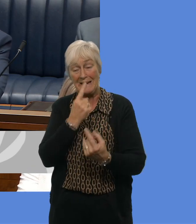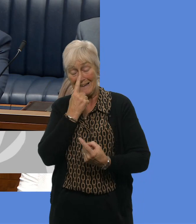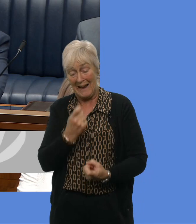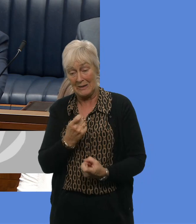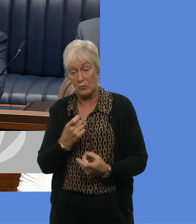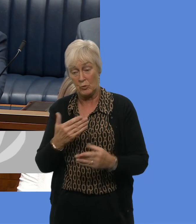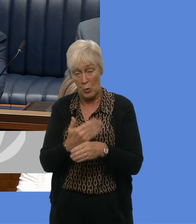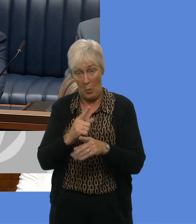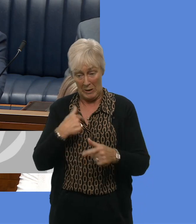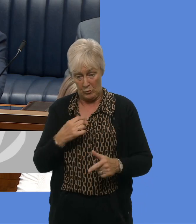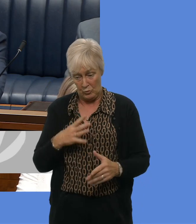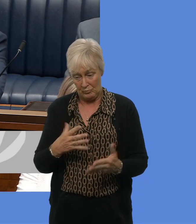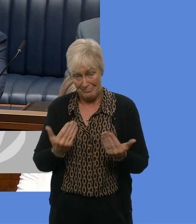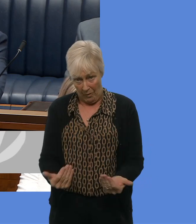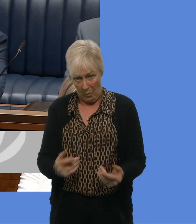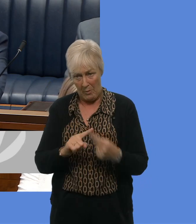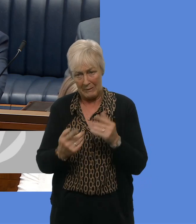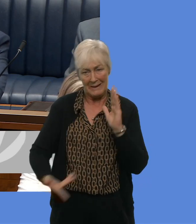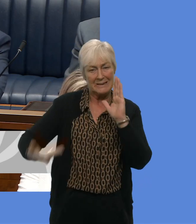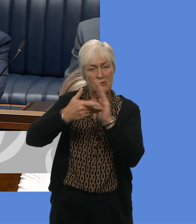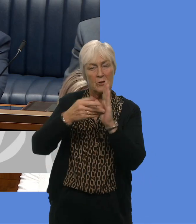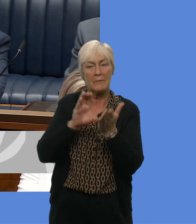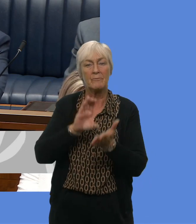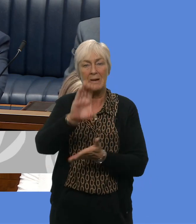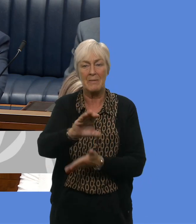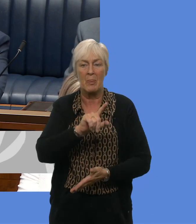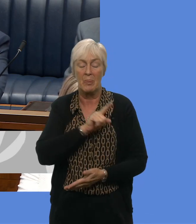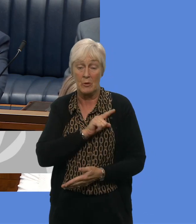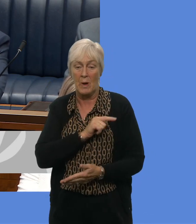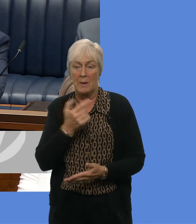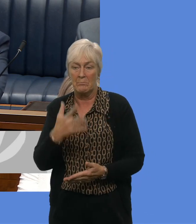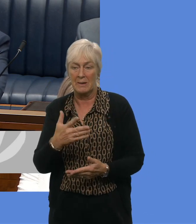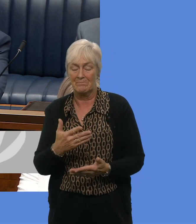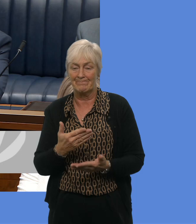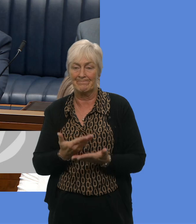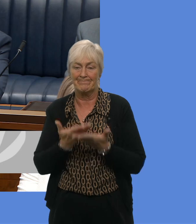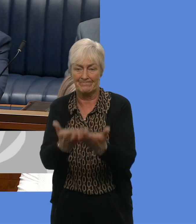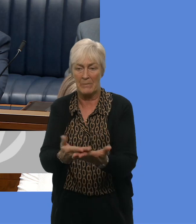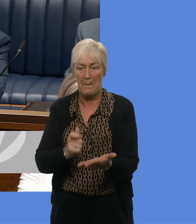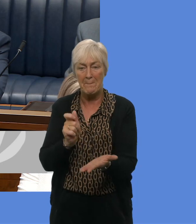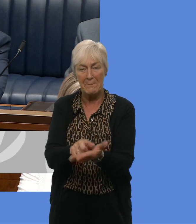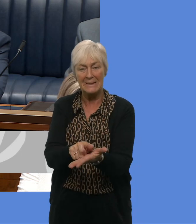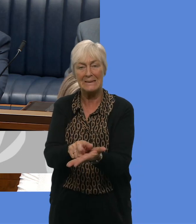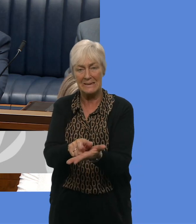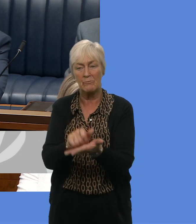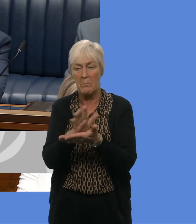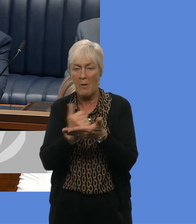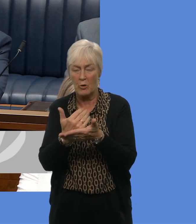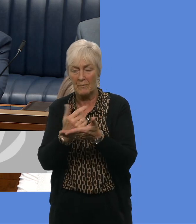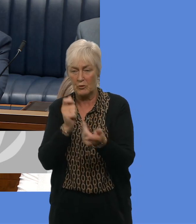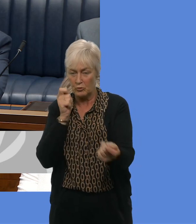do, but we need that additional investment. That's why we have put forward a significant bid as part of the